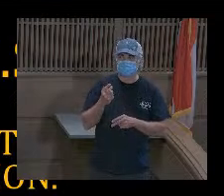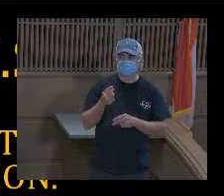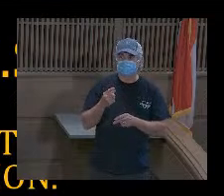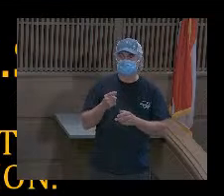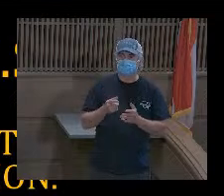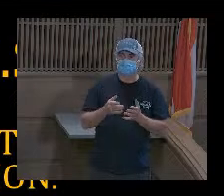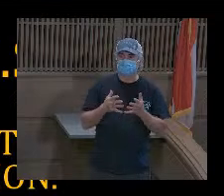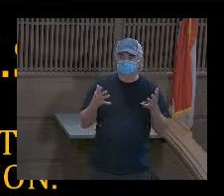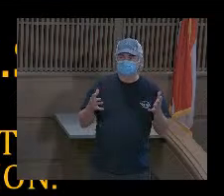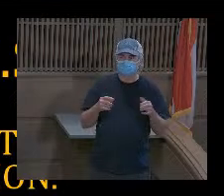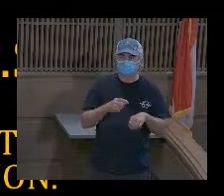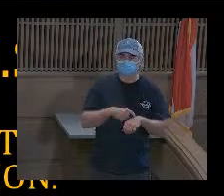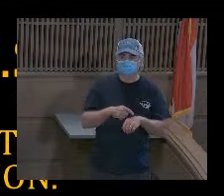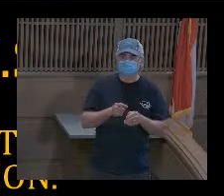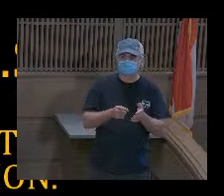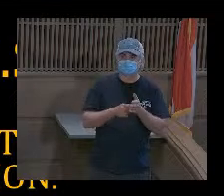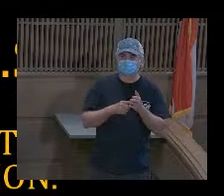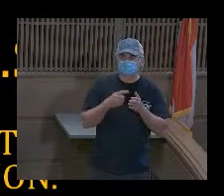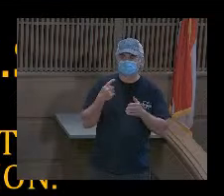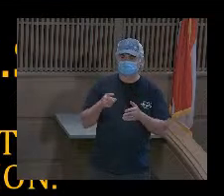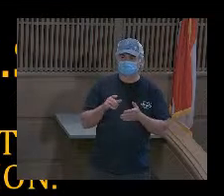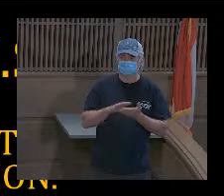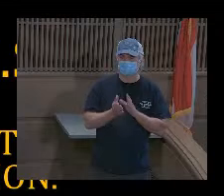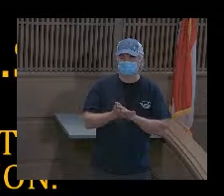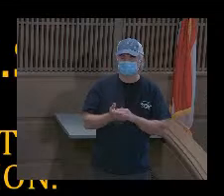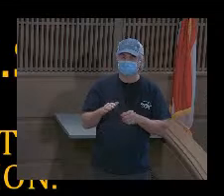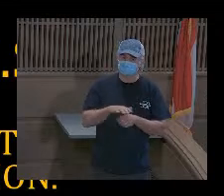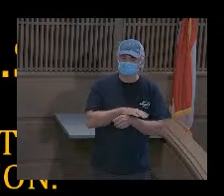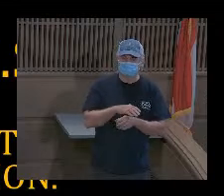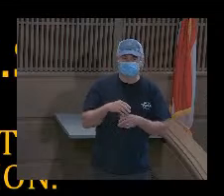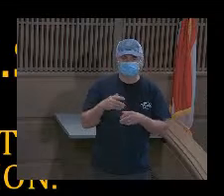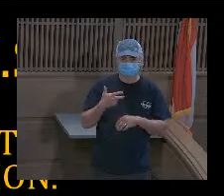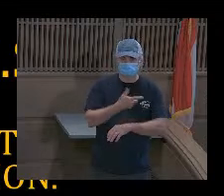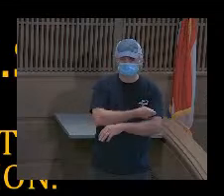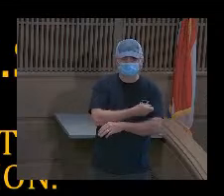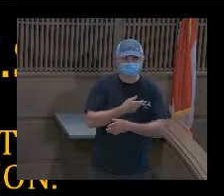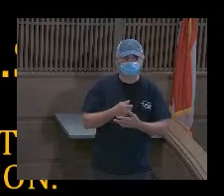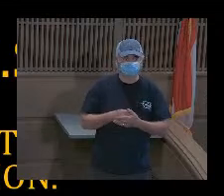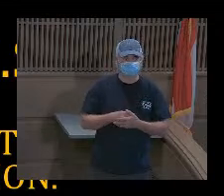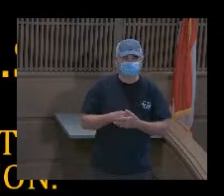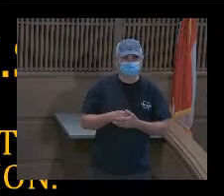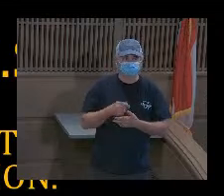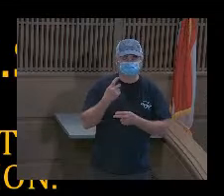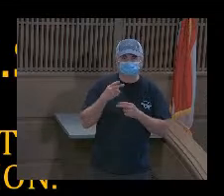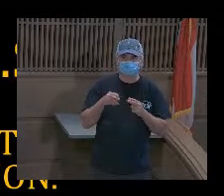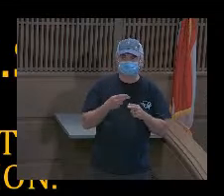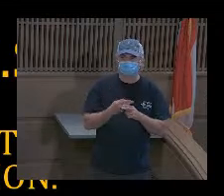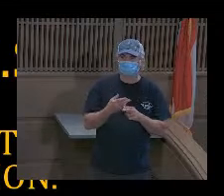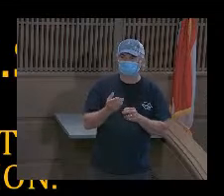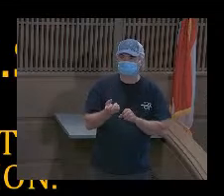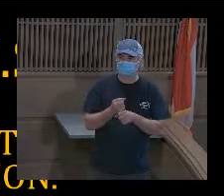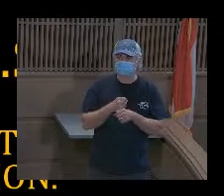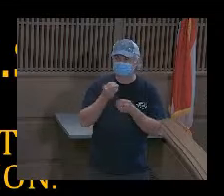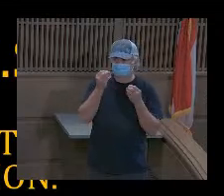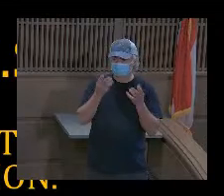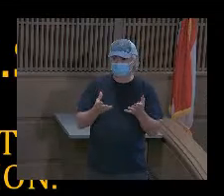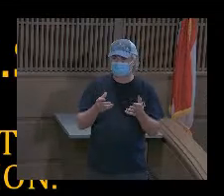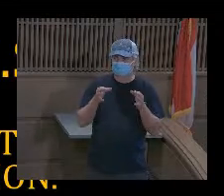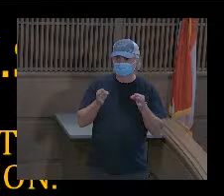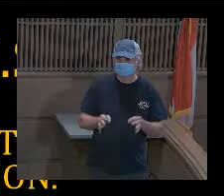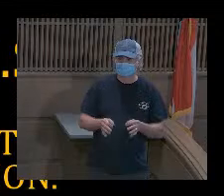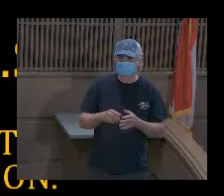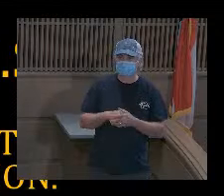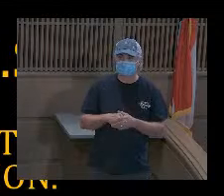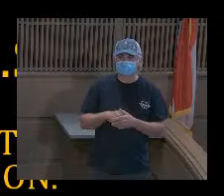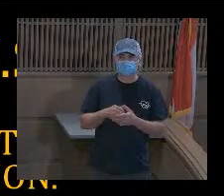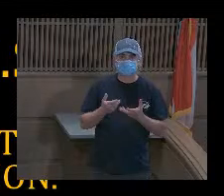vaccinated. Don't waste your time, and think about it and talk and make informed decisions, because we